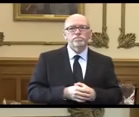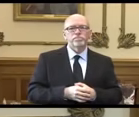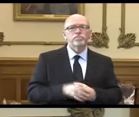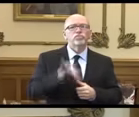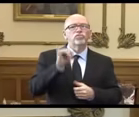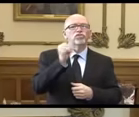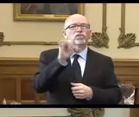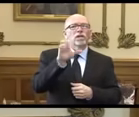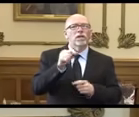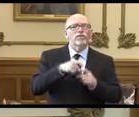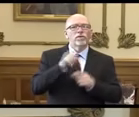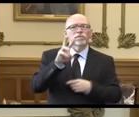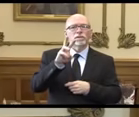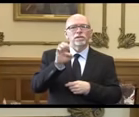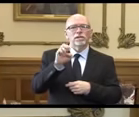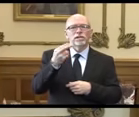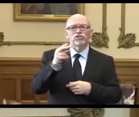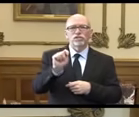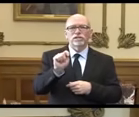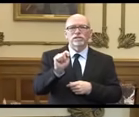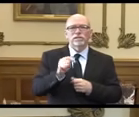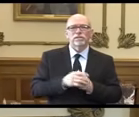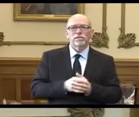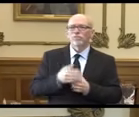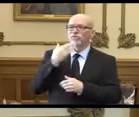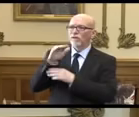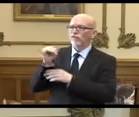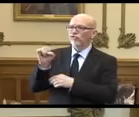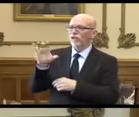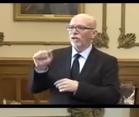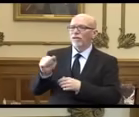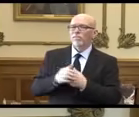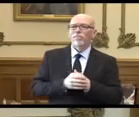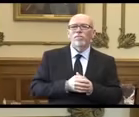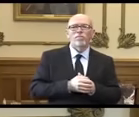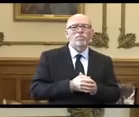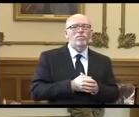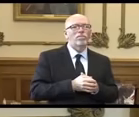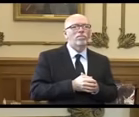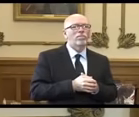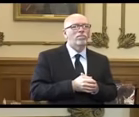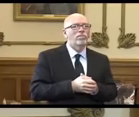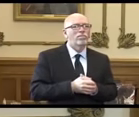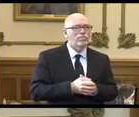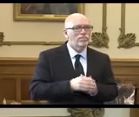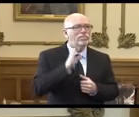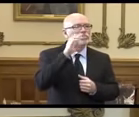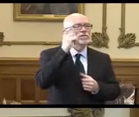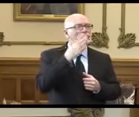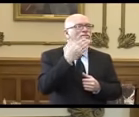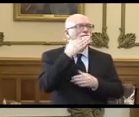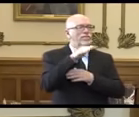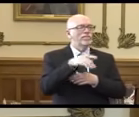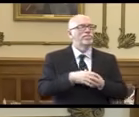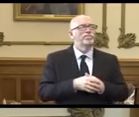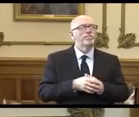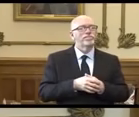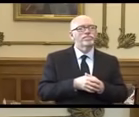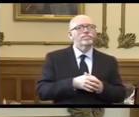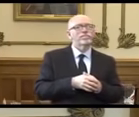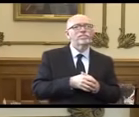Jessica, W-E-H-T. Good afternoon, Jessica. Hi, Governor, good afternoon. It